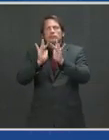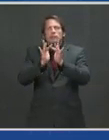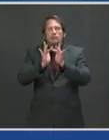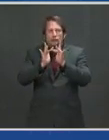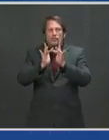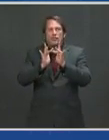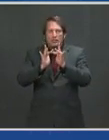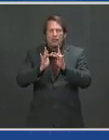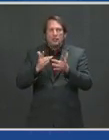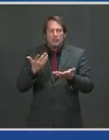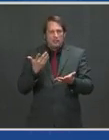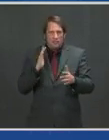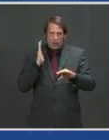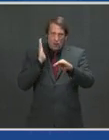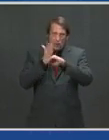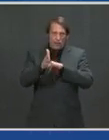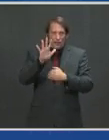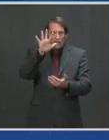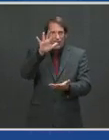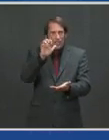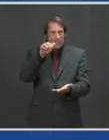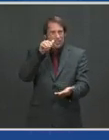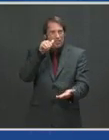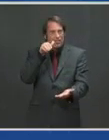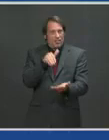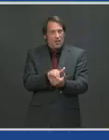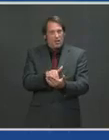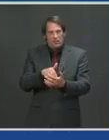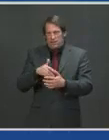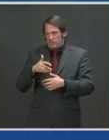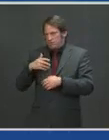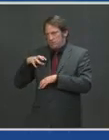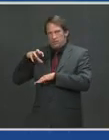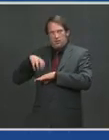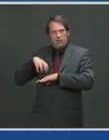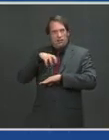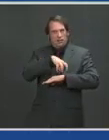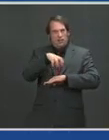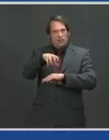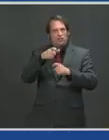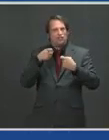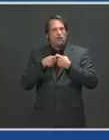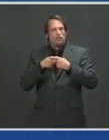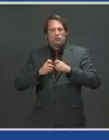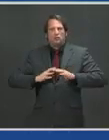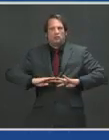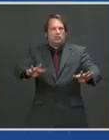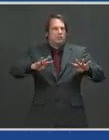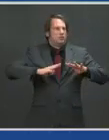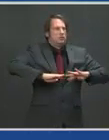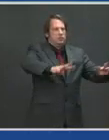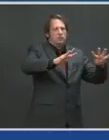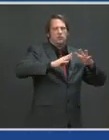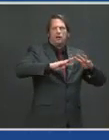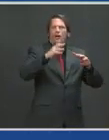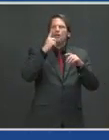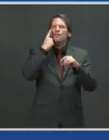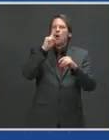charging stations on the highways we are going to build to accommodate electric vehicles so we can own the future.